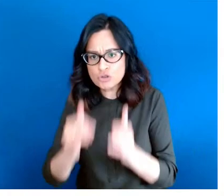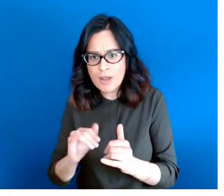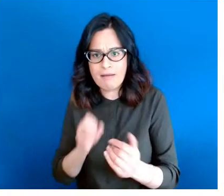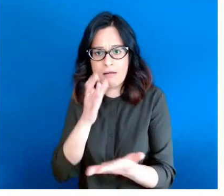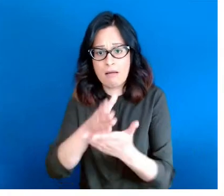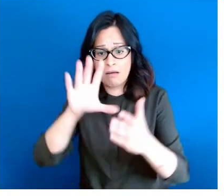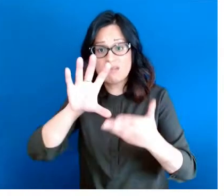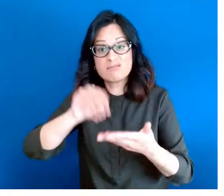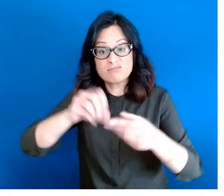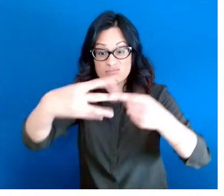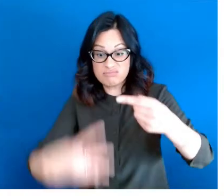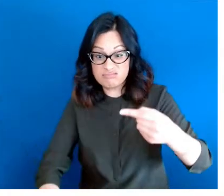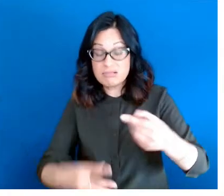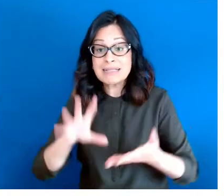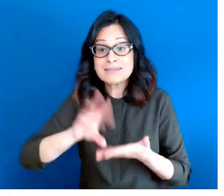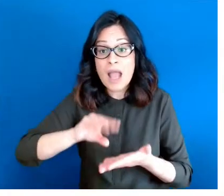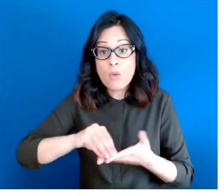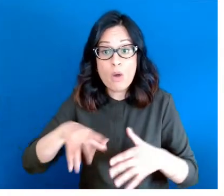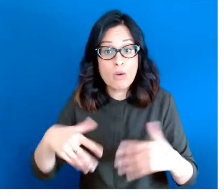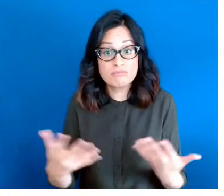downloading free of charge from our website.